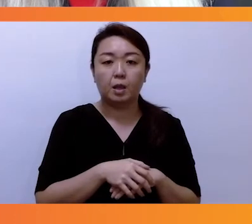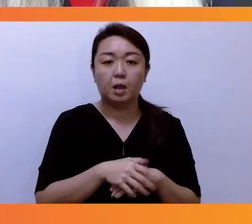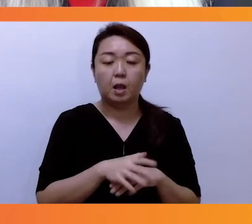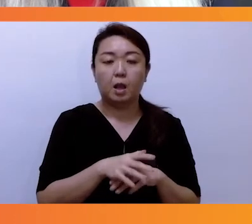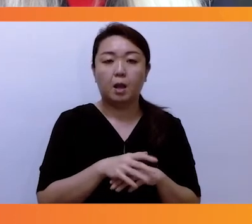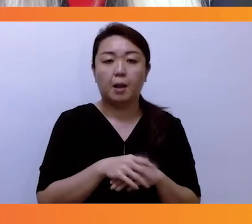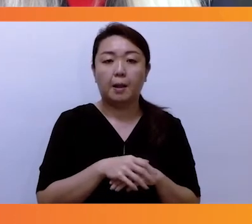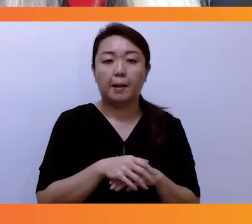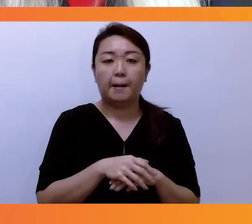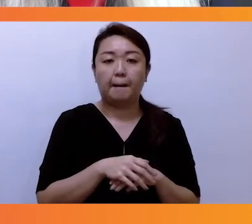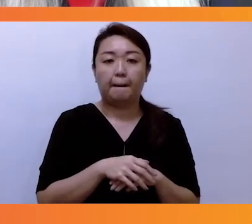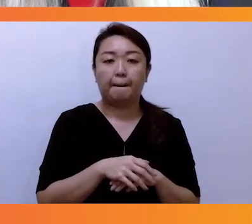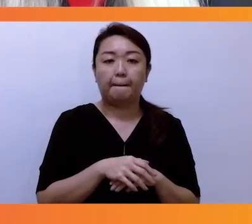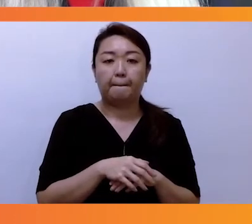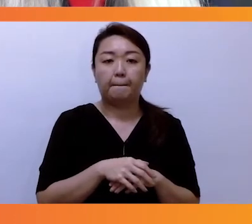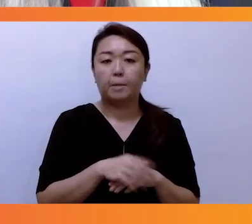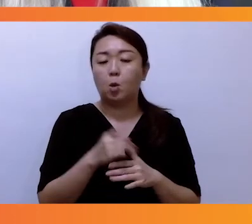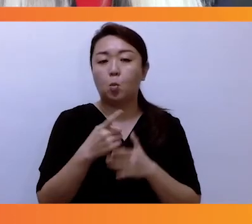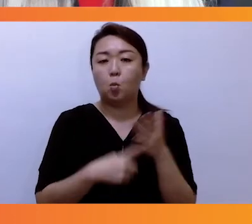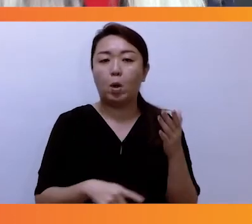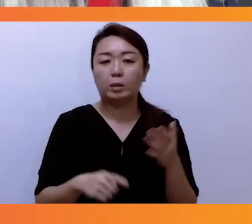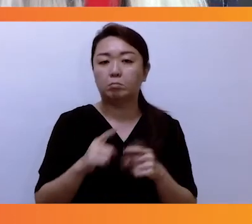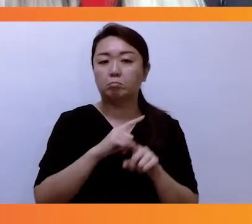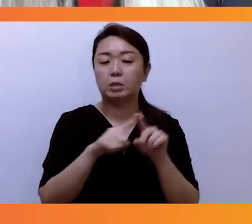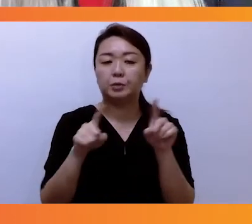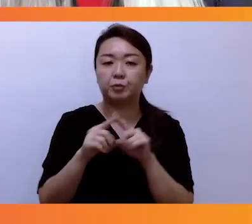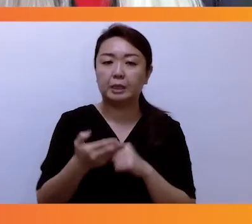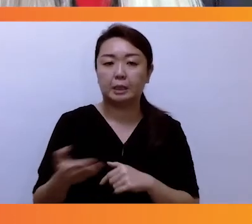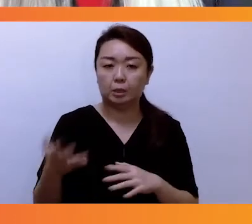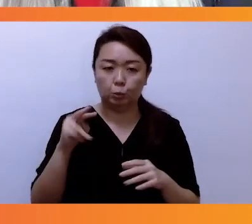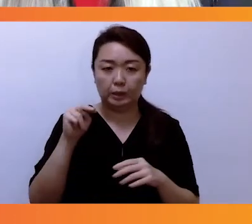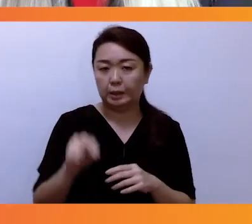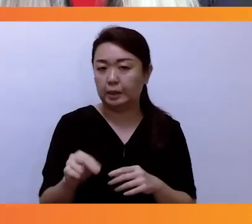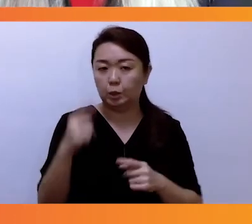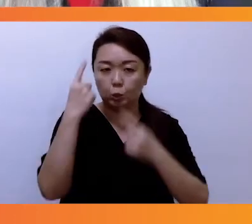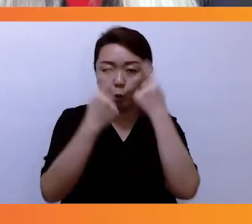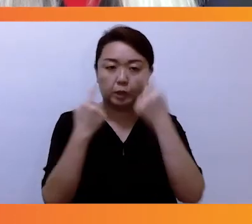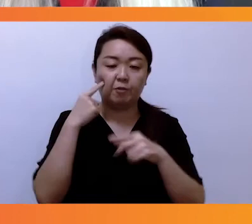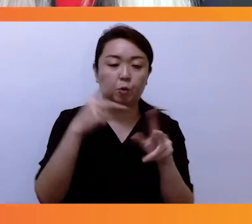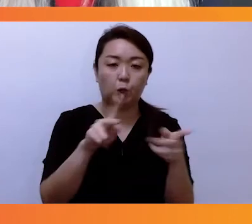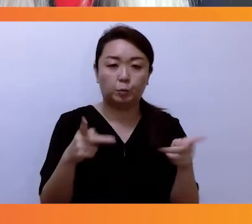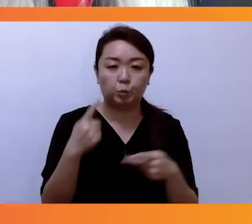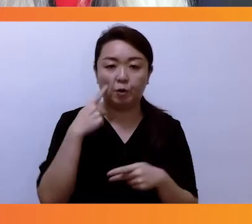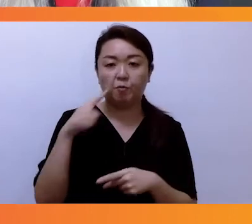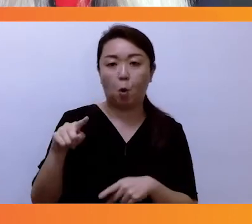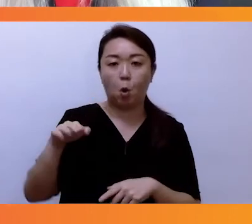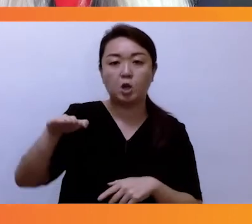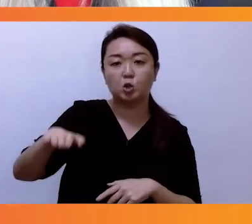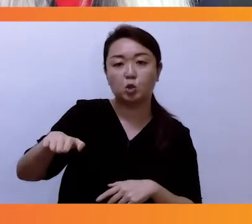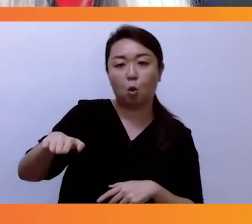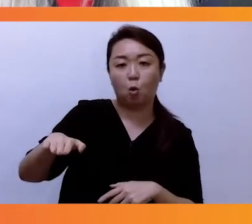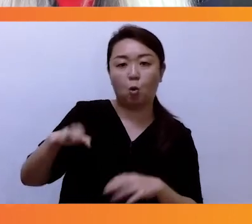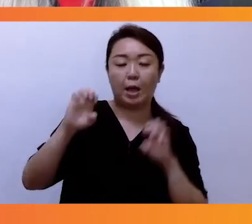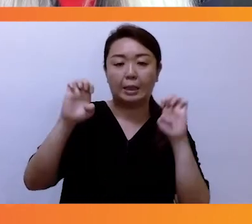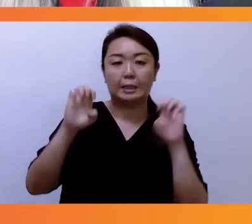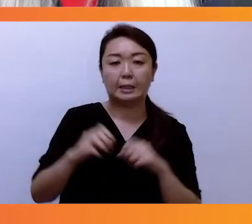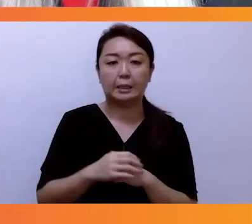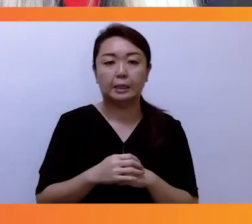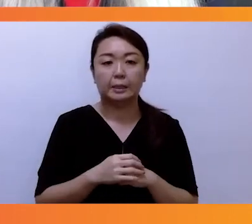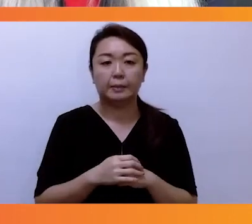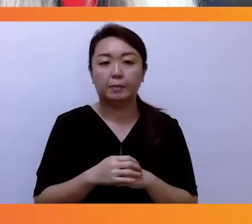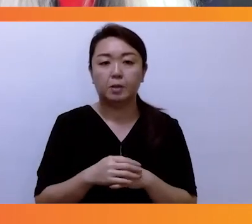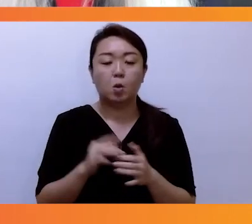up and onto a bar. What are the different things that we need to consider in the pool for a short-statured